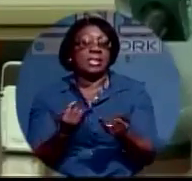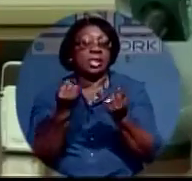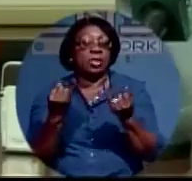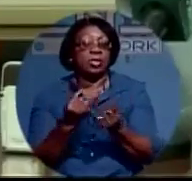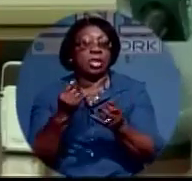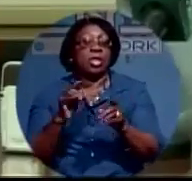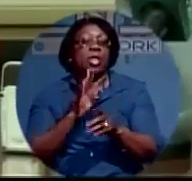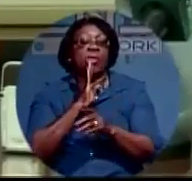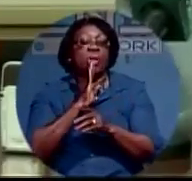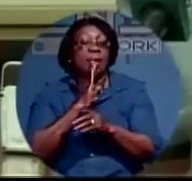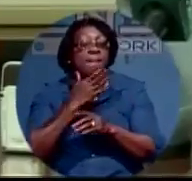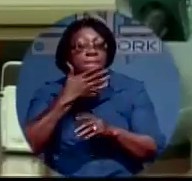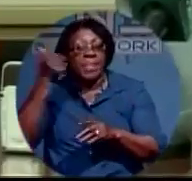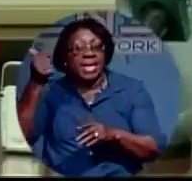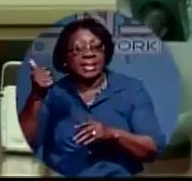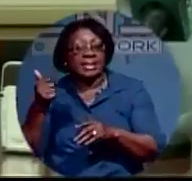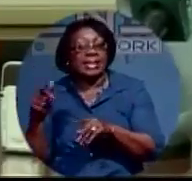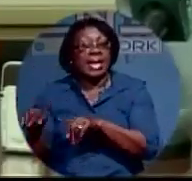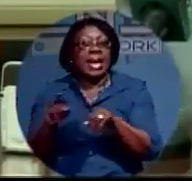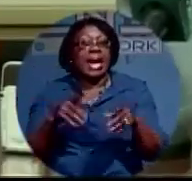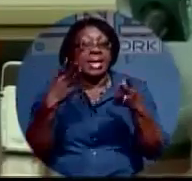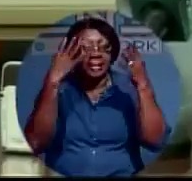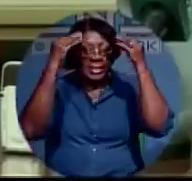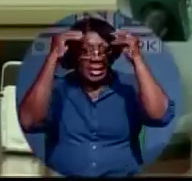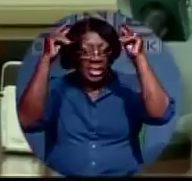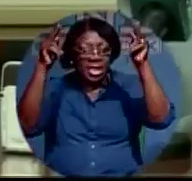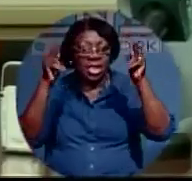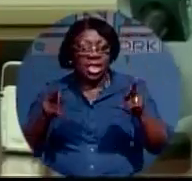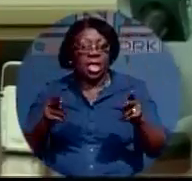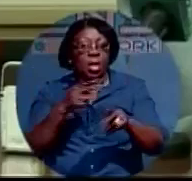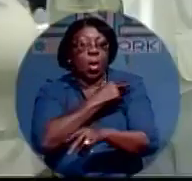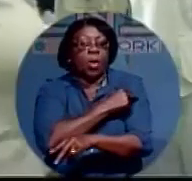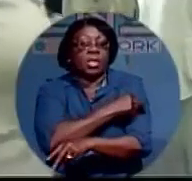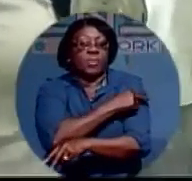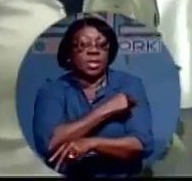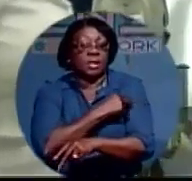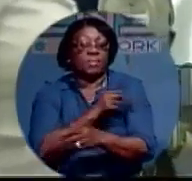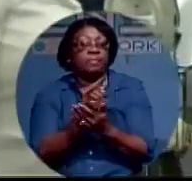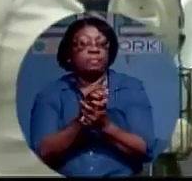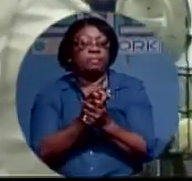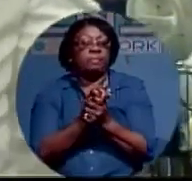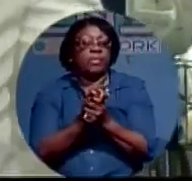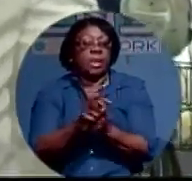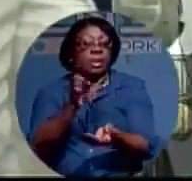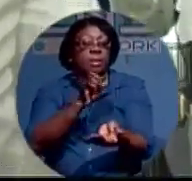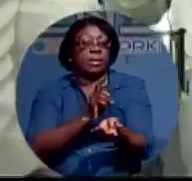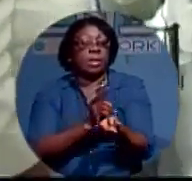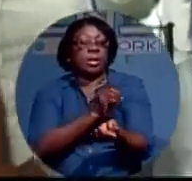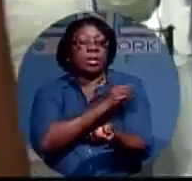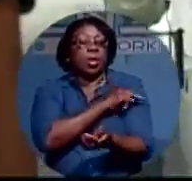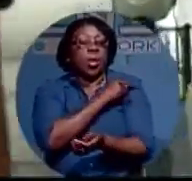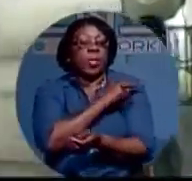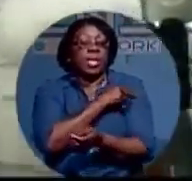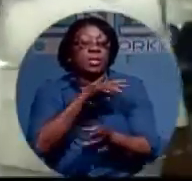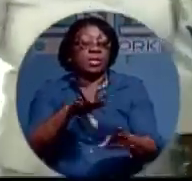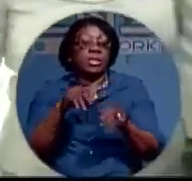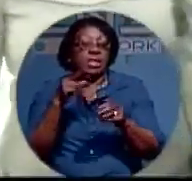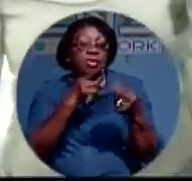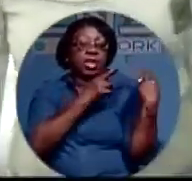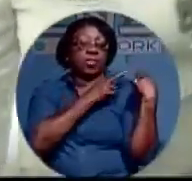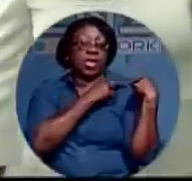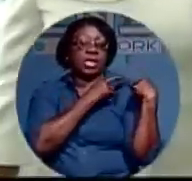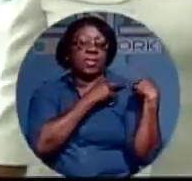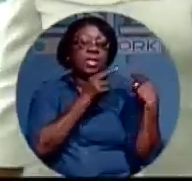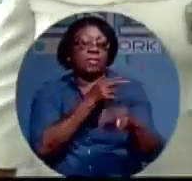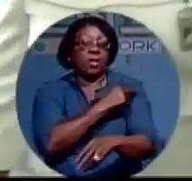best it can be as a first-class teaching hospital. Dr. Gomez assumes responsibility for PMH